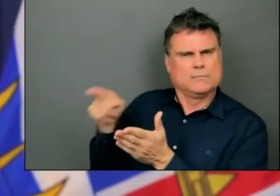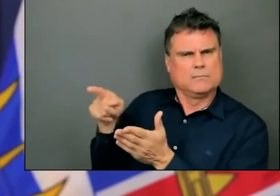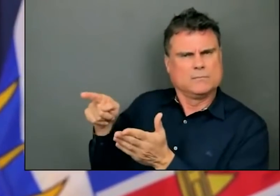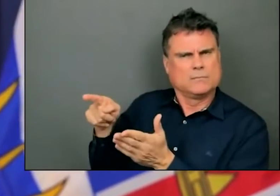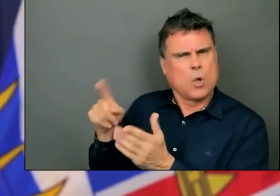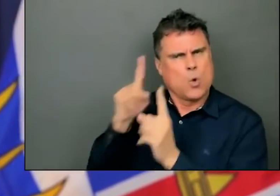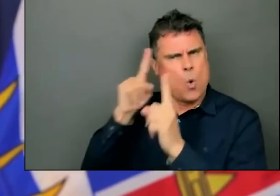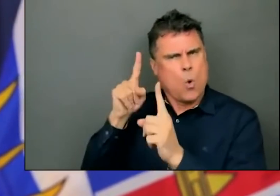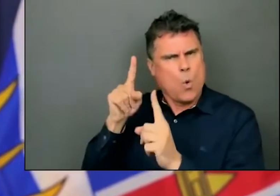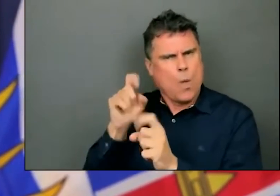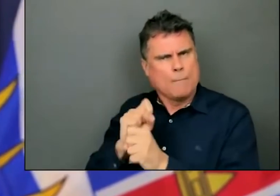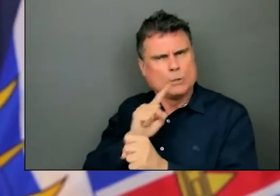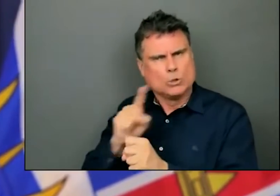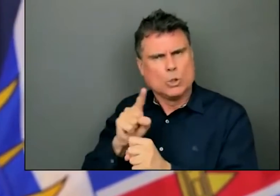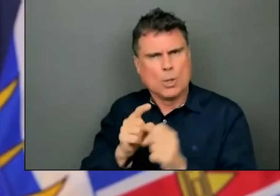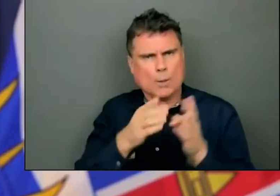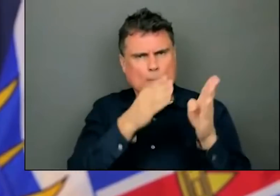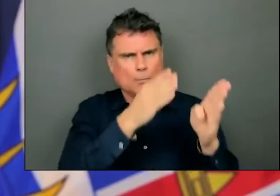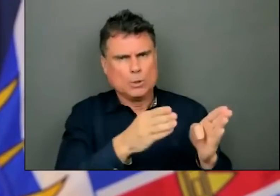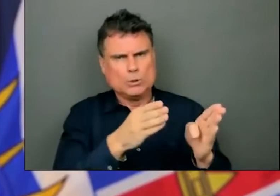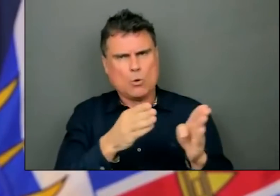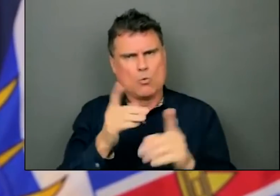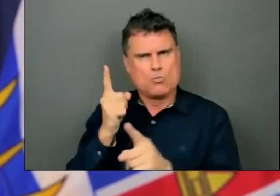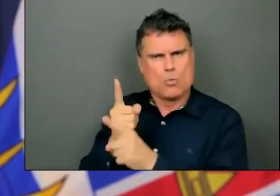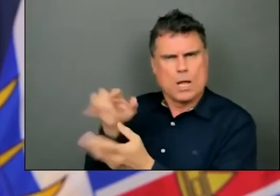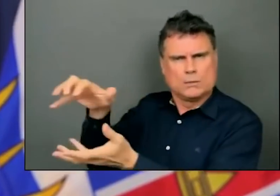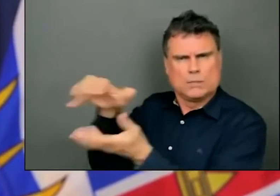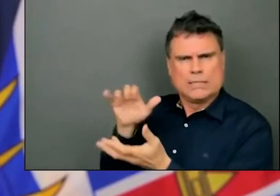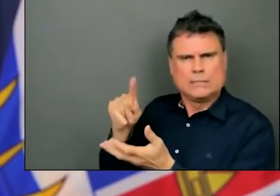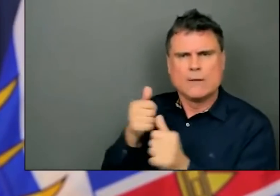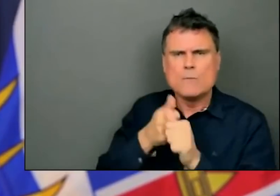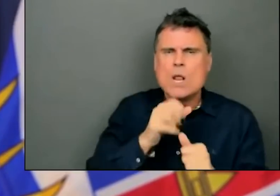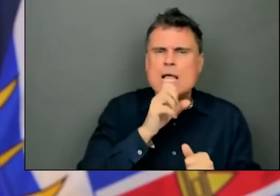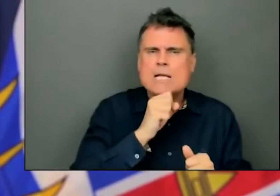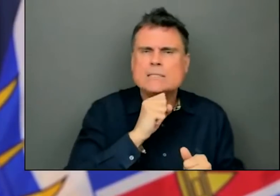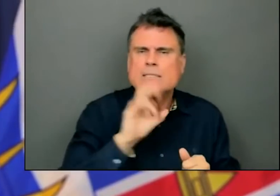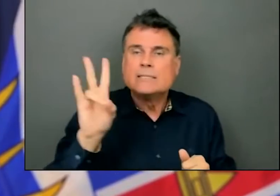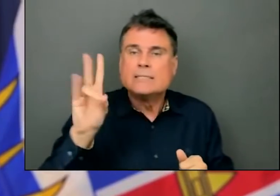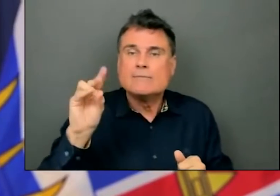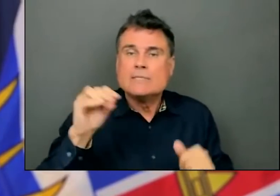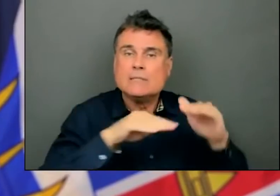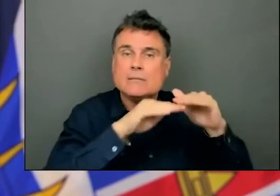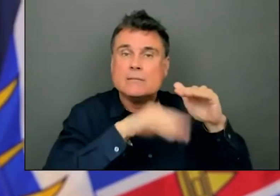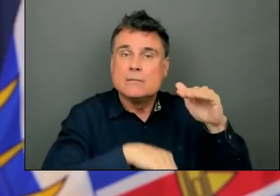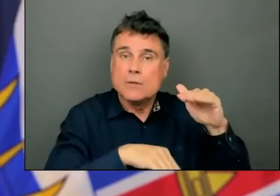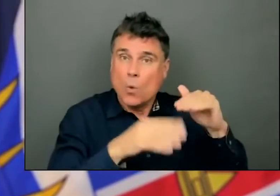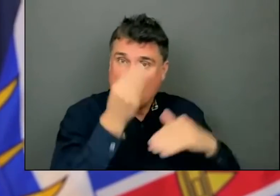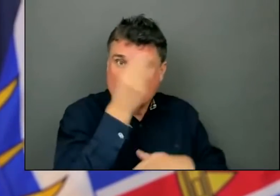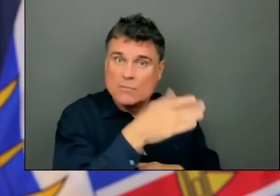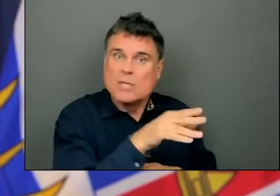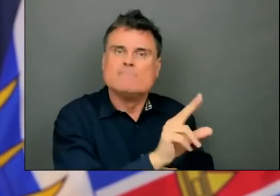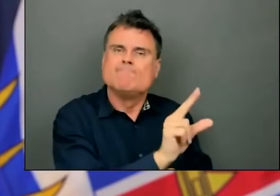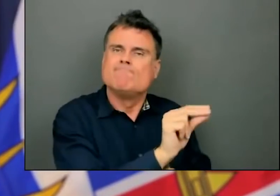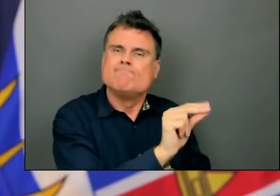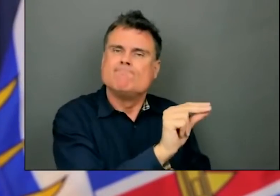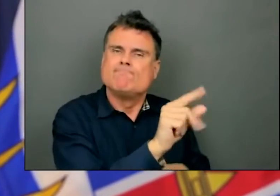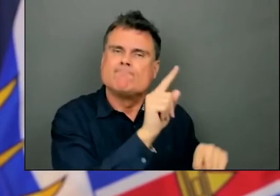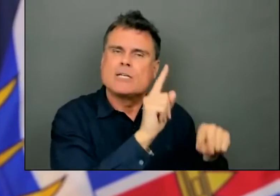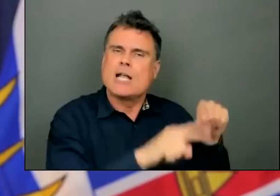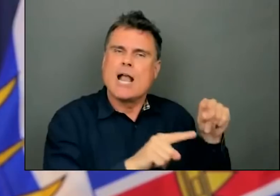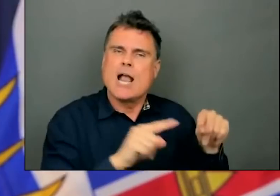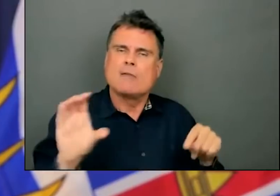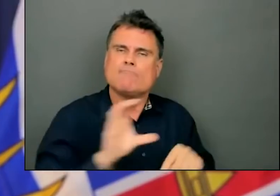are getting the tests? If somebody shows up under the age of 70, will they be told they can't have a test?